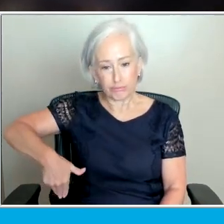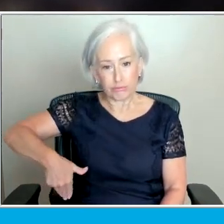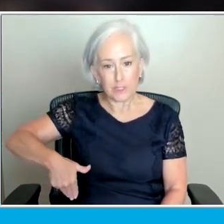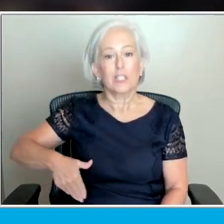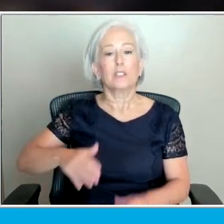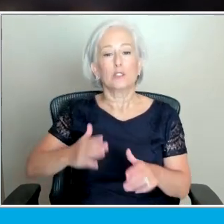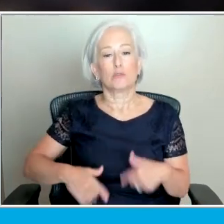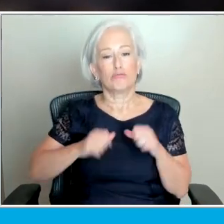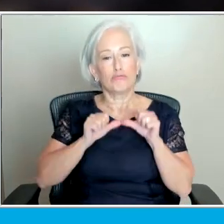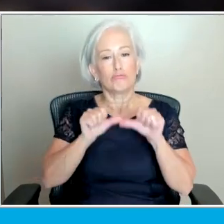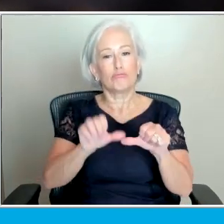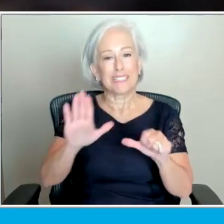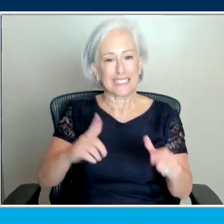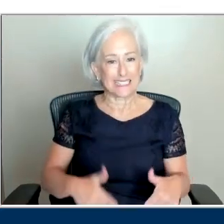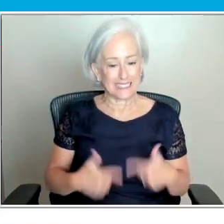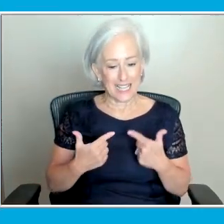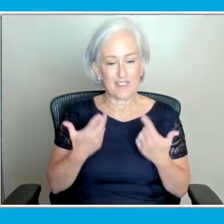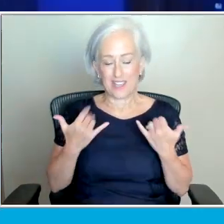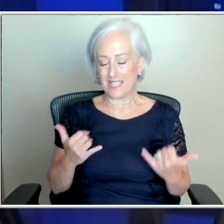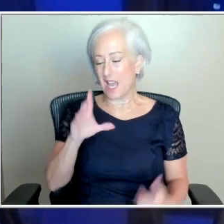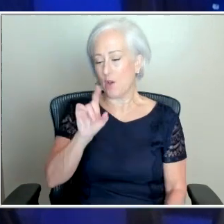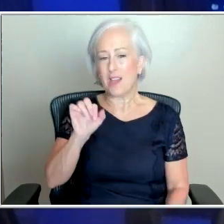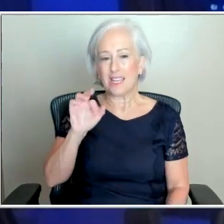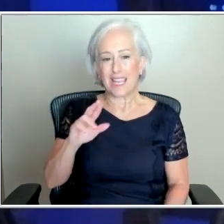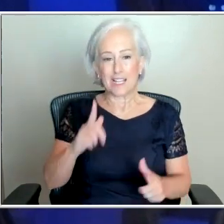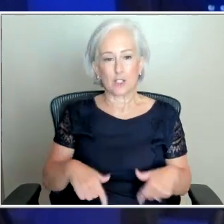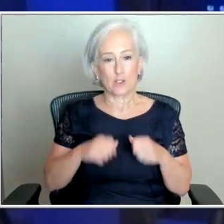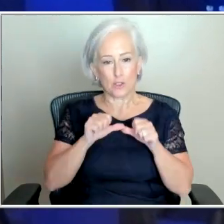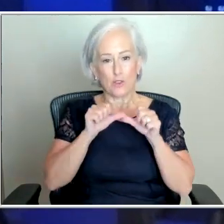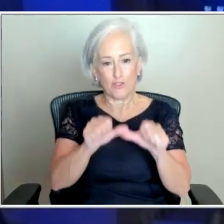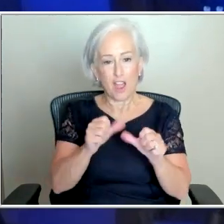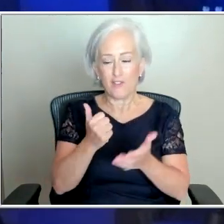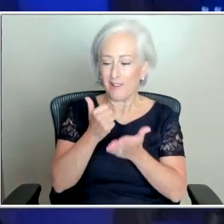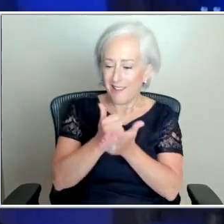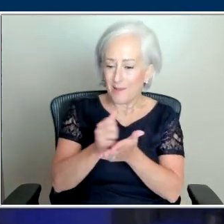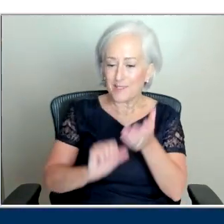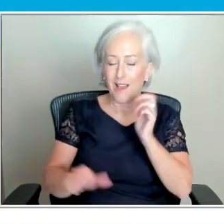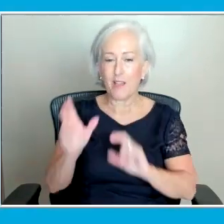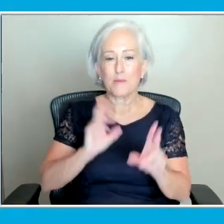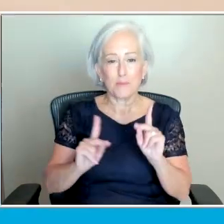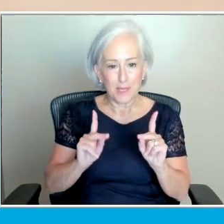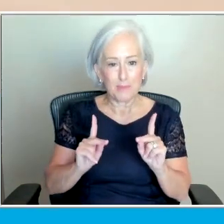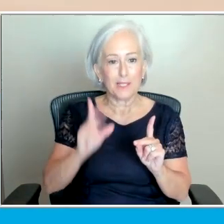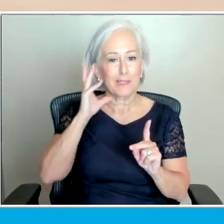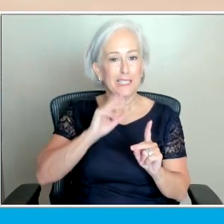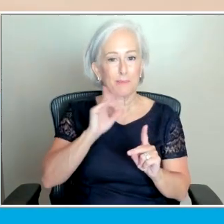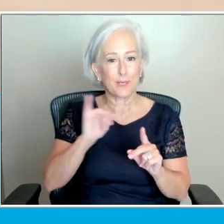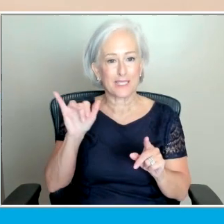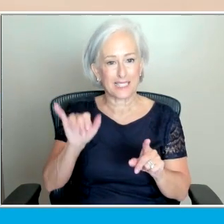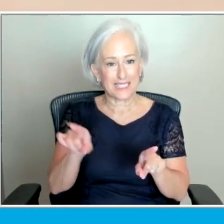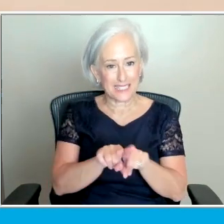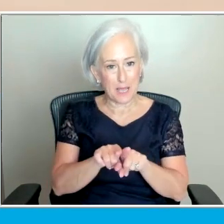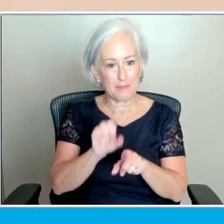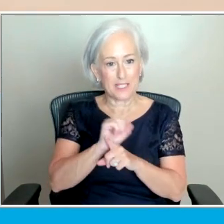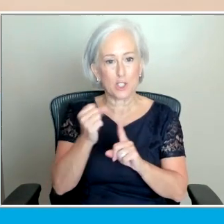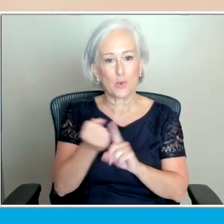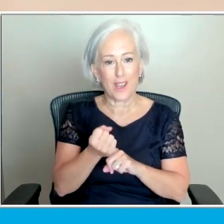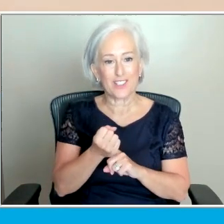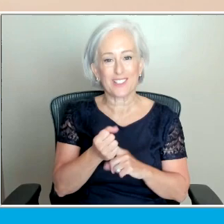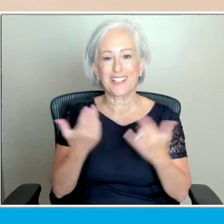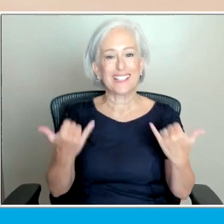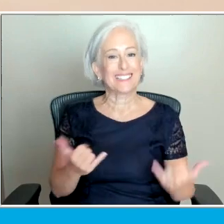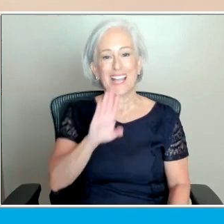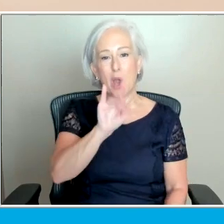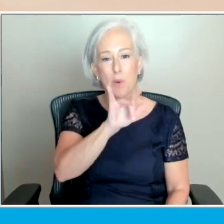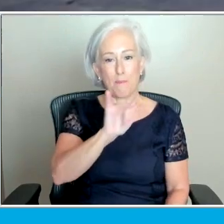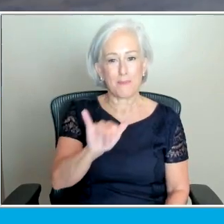helping others facing the same journey. I'm Jessica Lovell. On the next Morning Medical Update, we reunite Billy with the doctor who